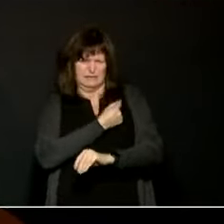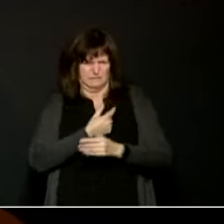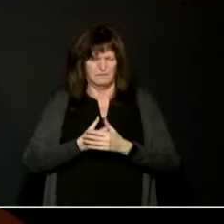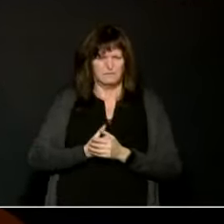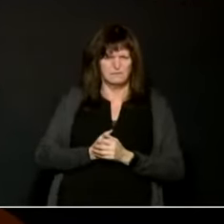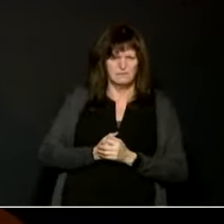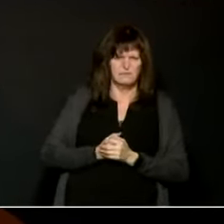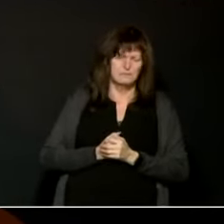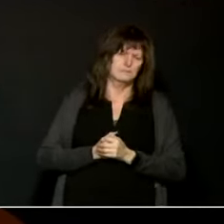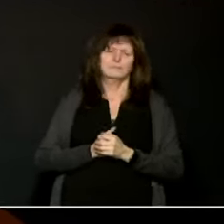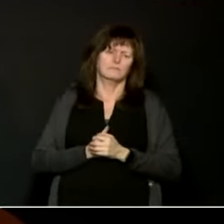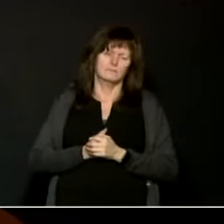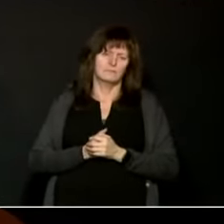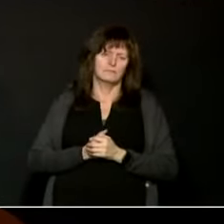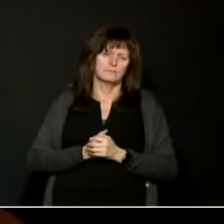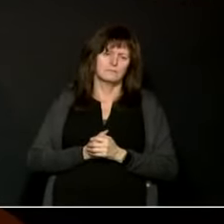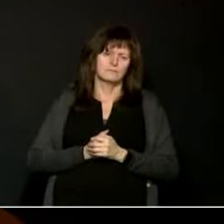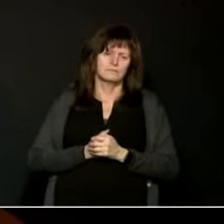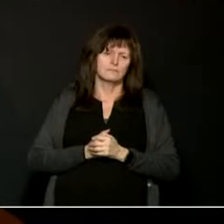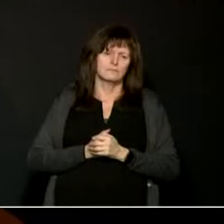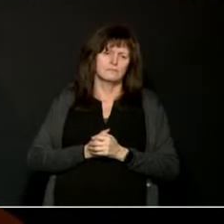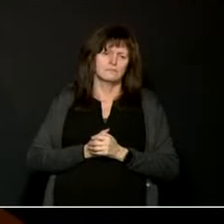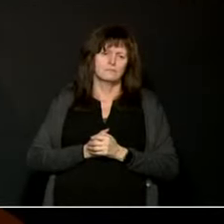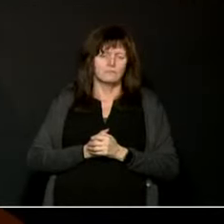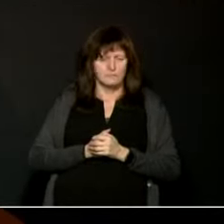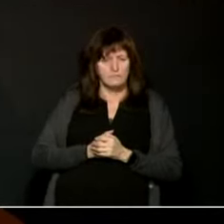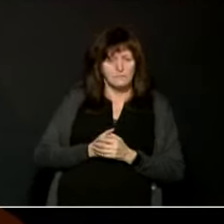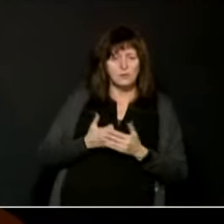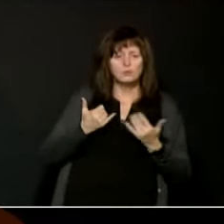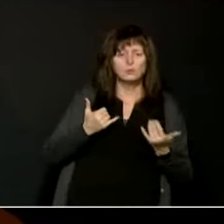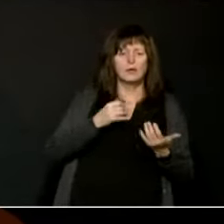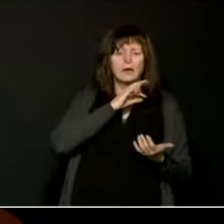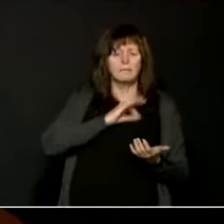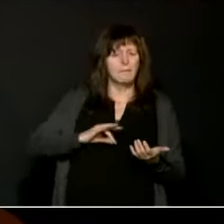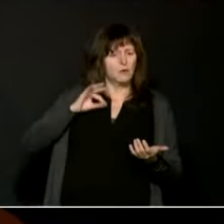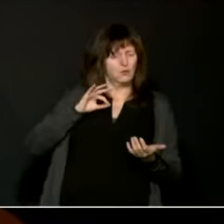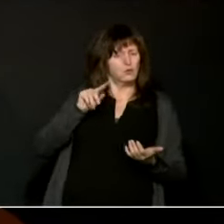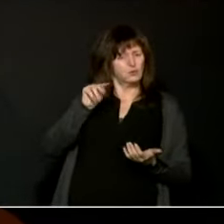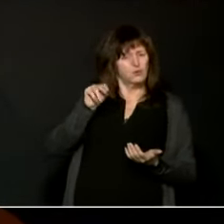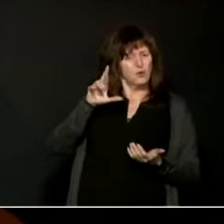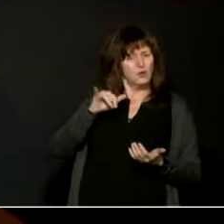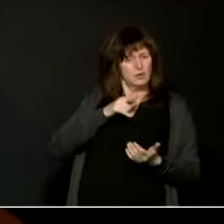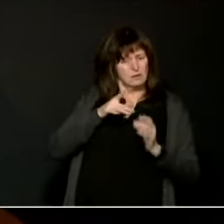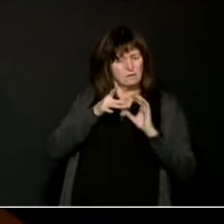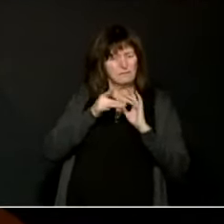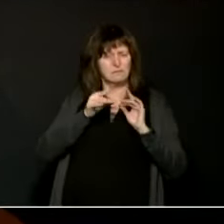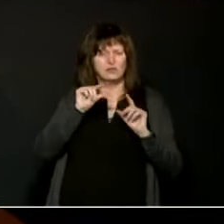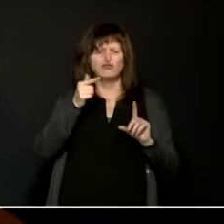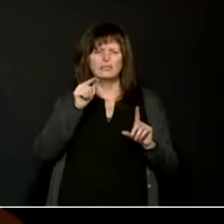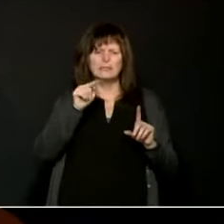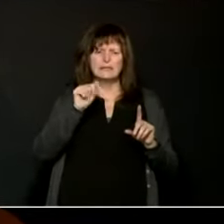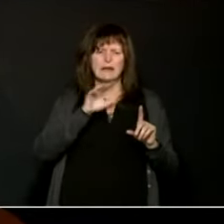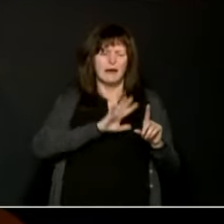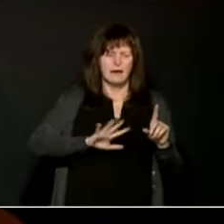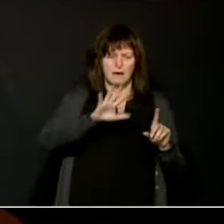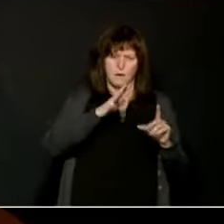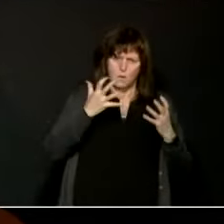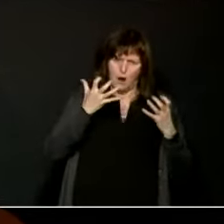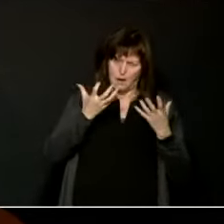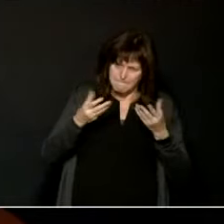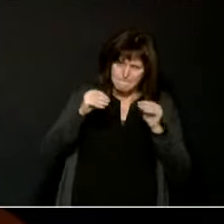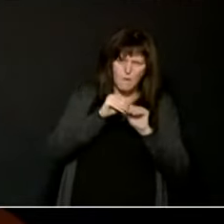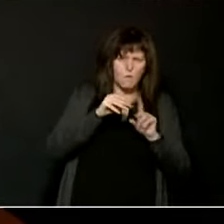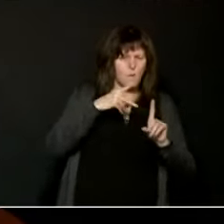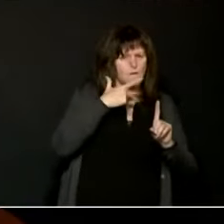John Tory today mentioning that the GTA would like to get a lot more vaccines because it's a hot spot. Do you